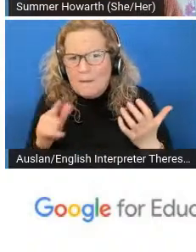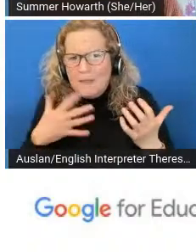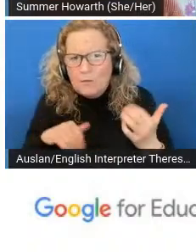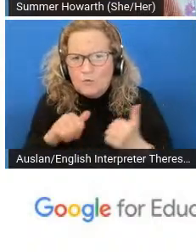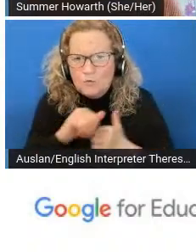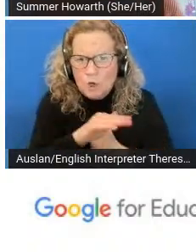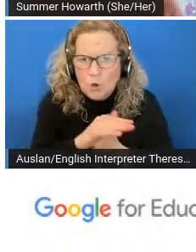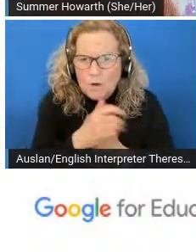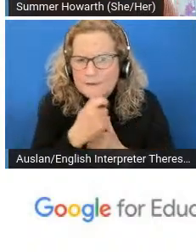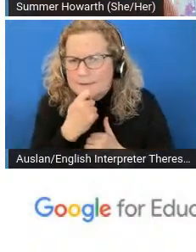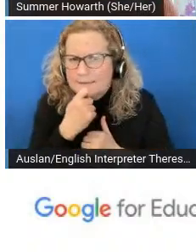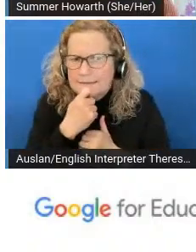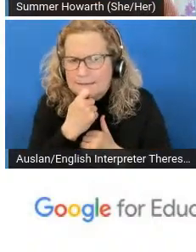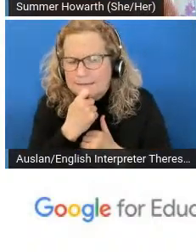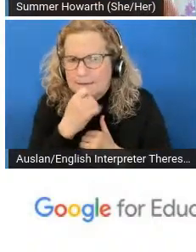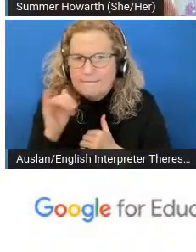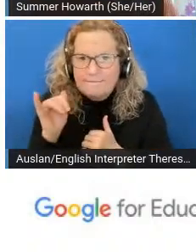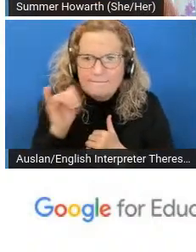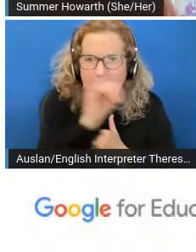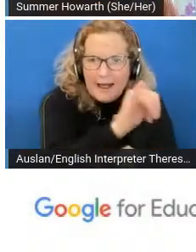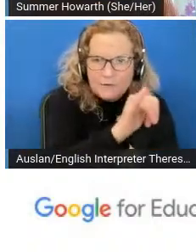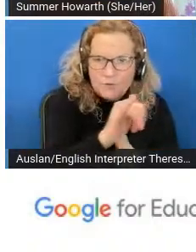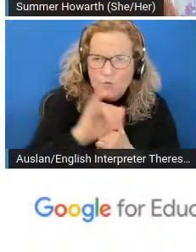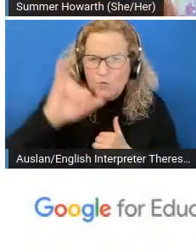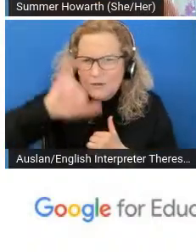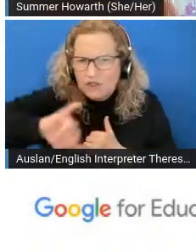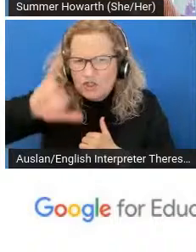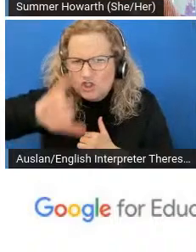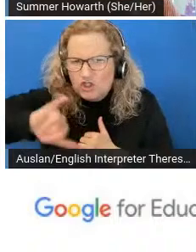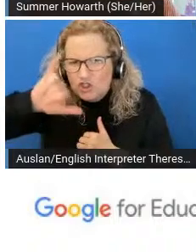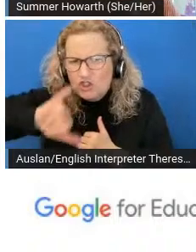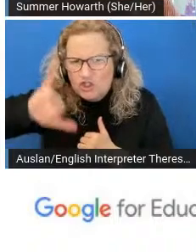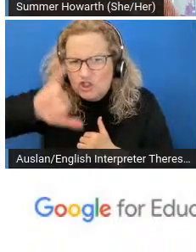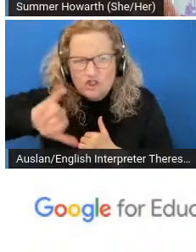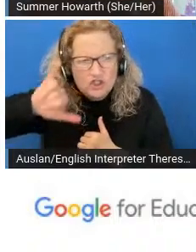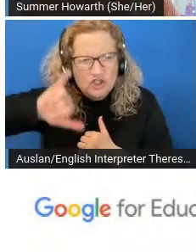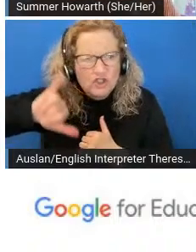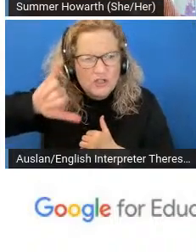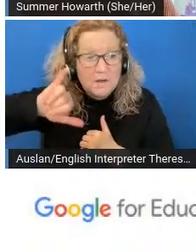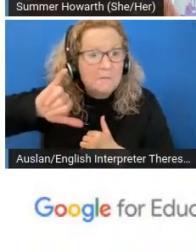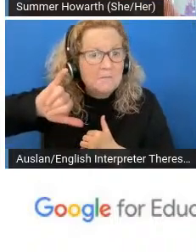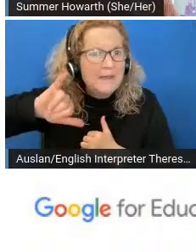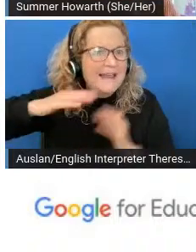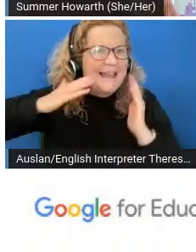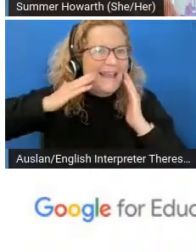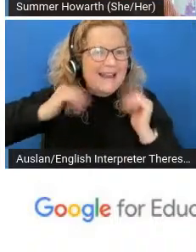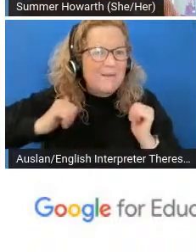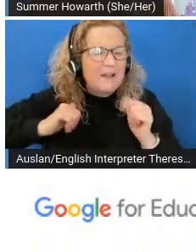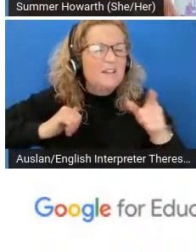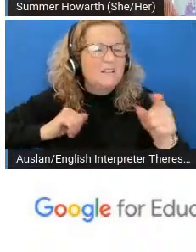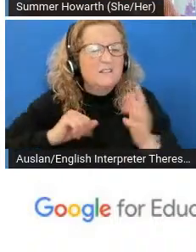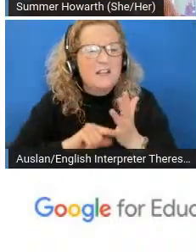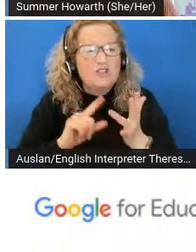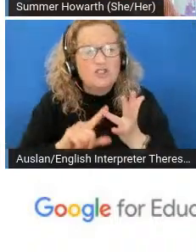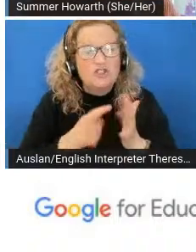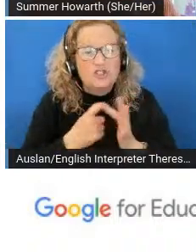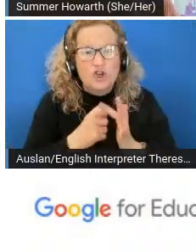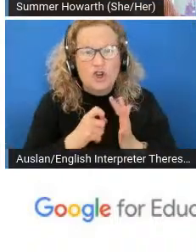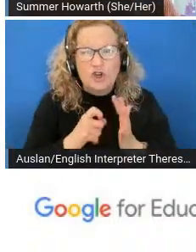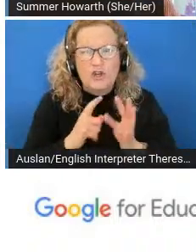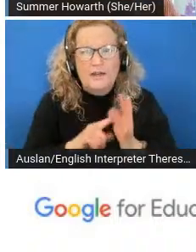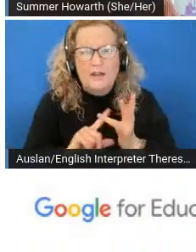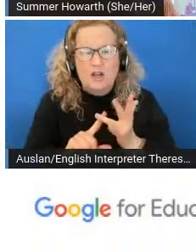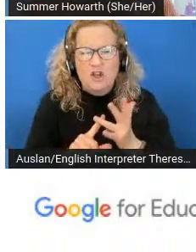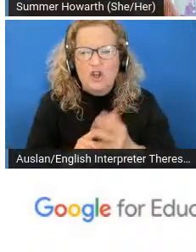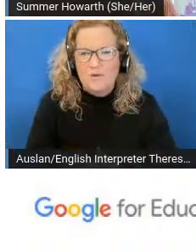And then I'm like, should I fly to St. Louis? Should I fly to Athens, Nairobi, or Tokyo? Anyway, go to Tokyo. I will.